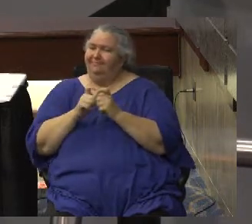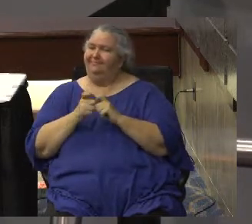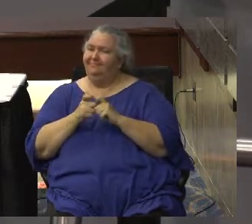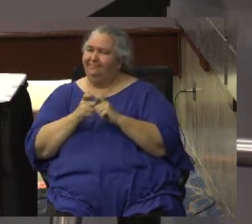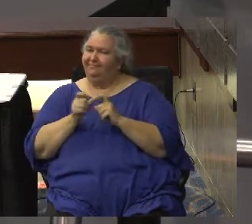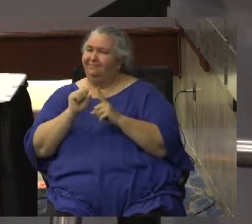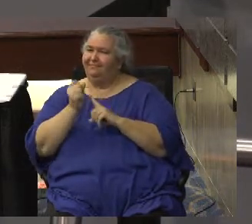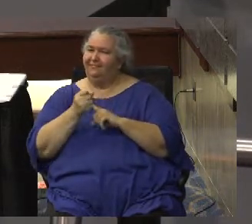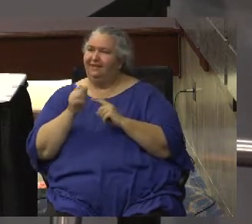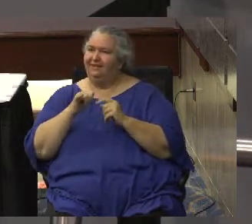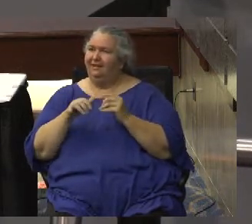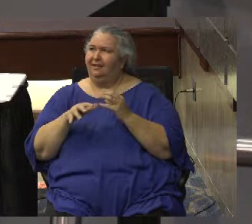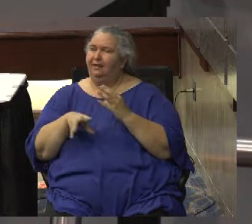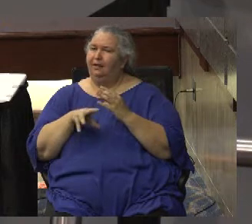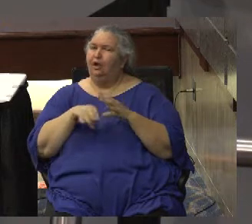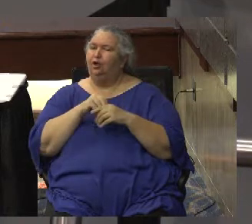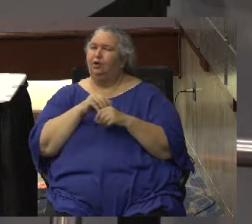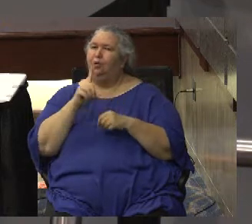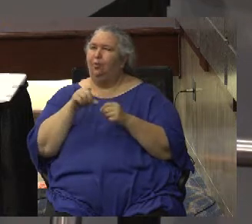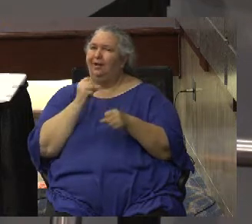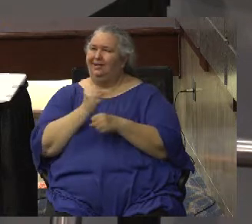include a 1-year time year for the permit.